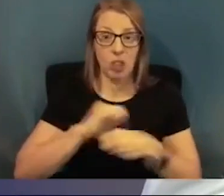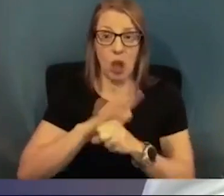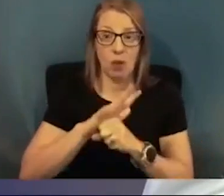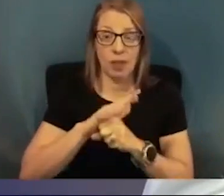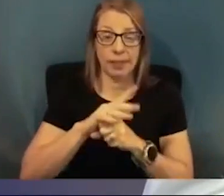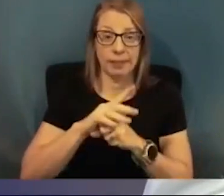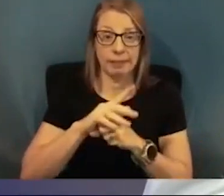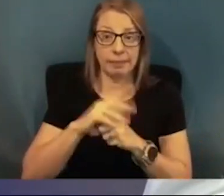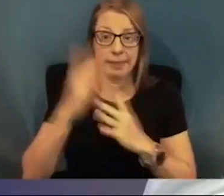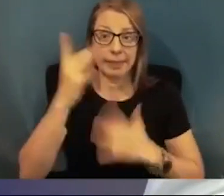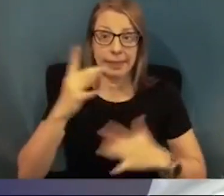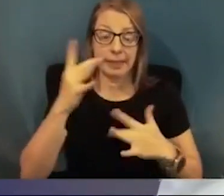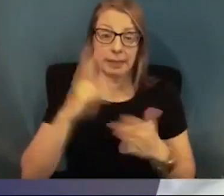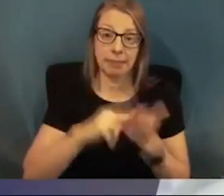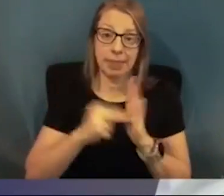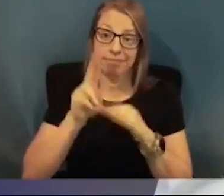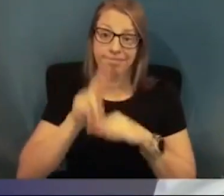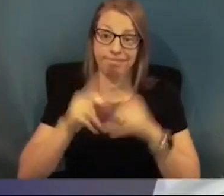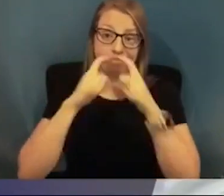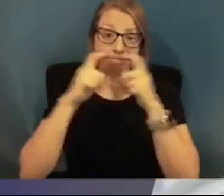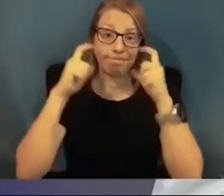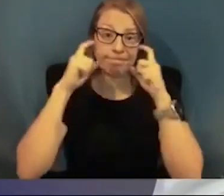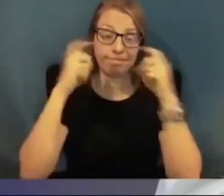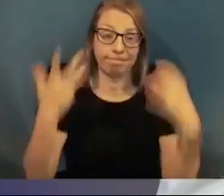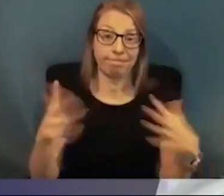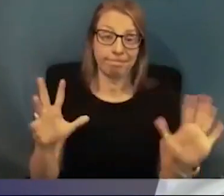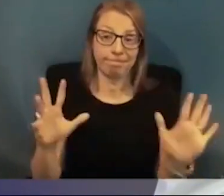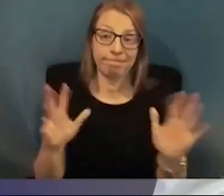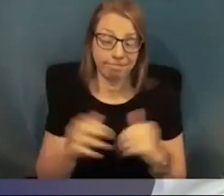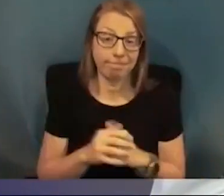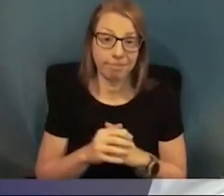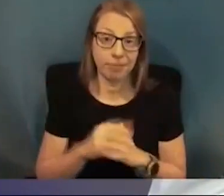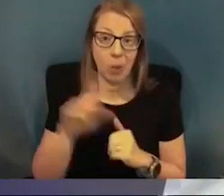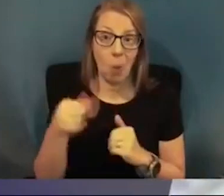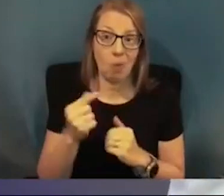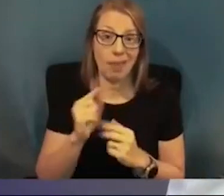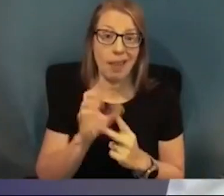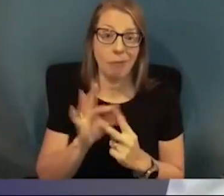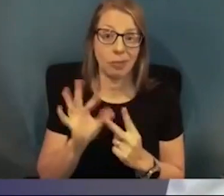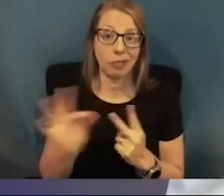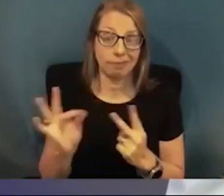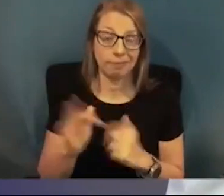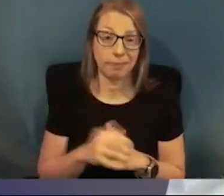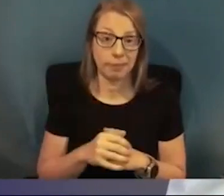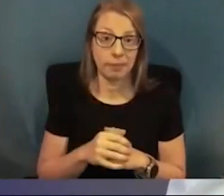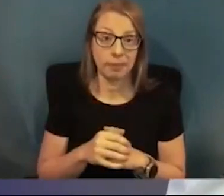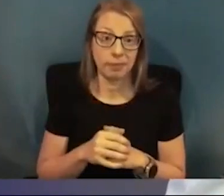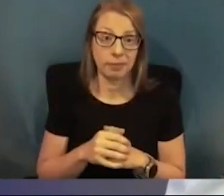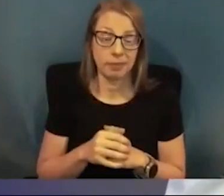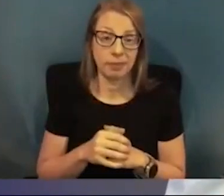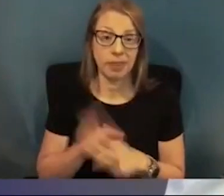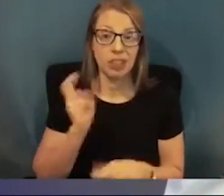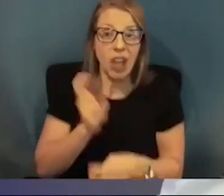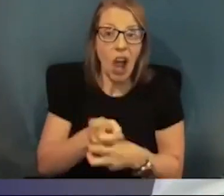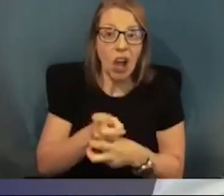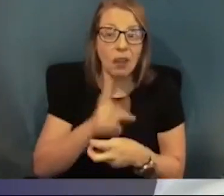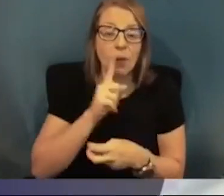wearing. And it's just hard to make that leap for school boards after